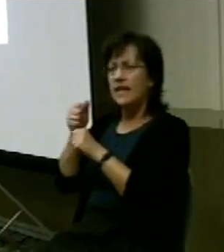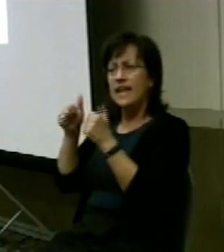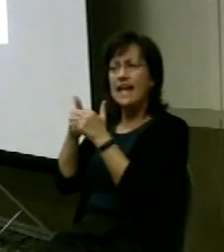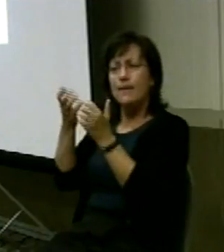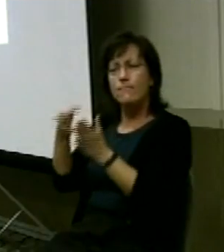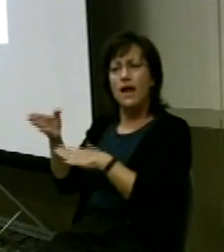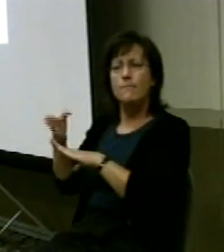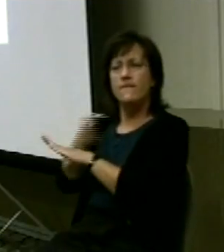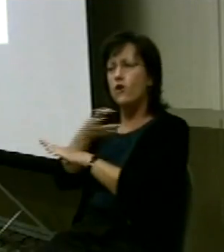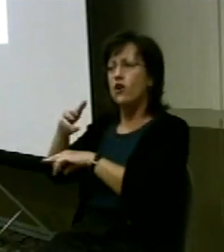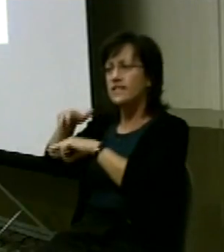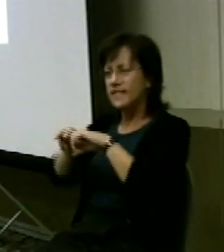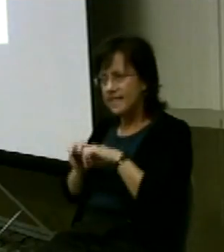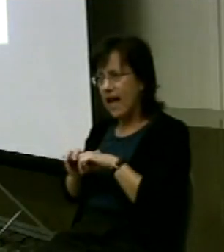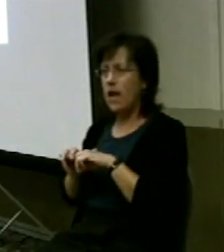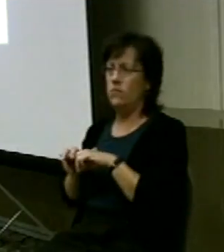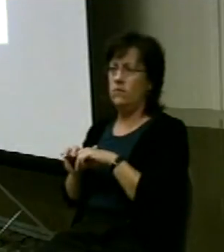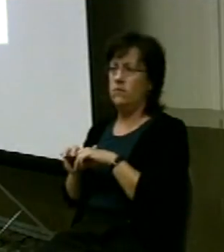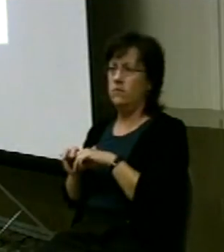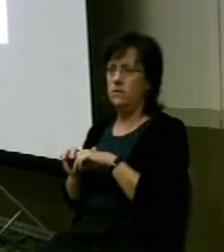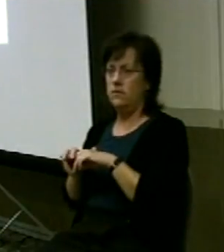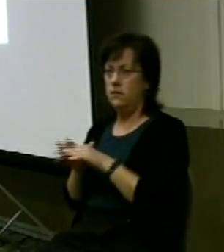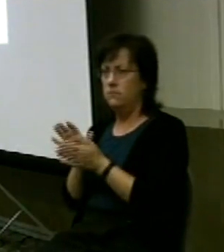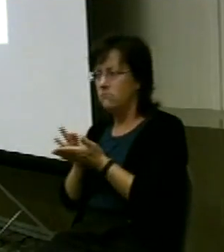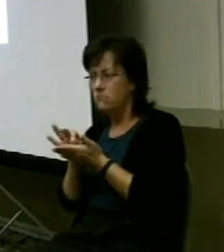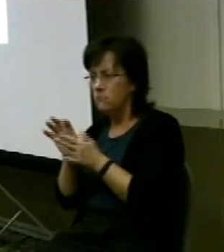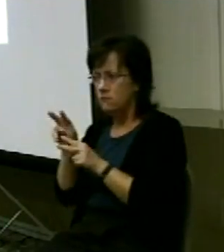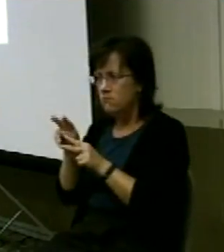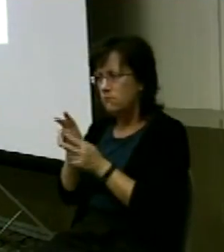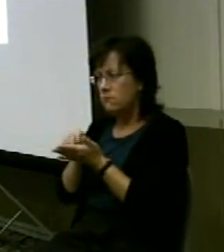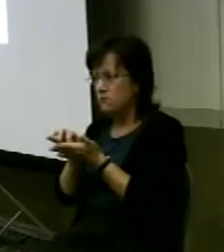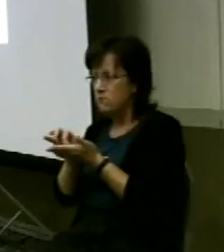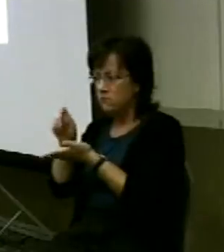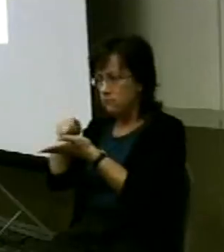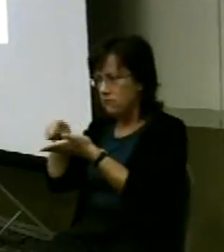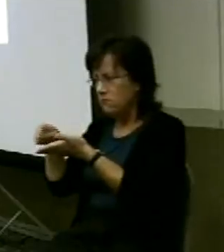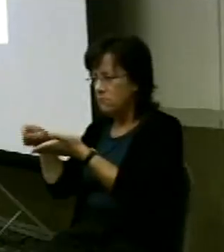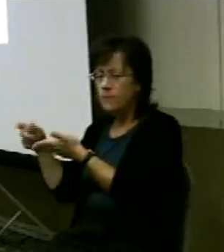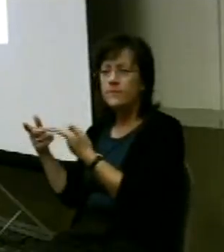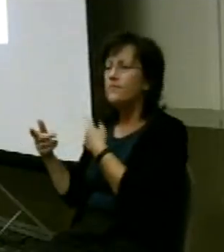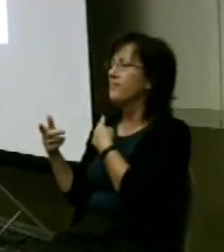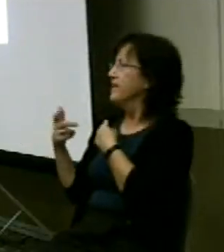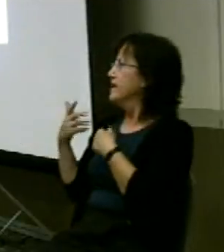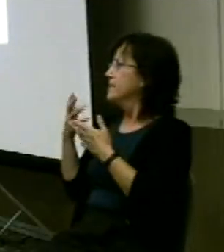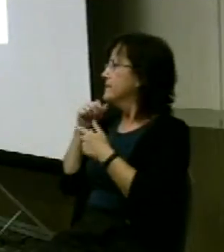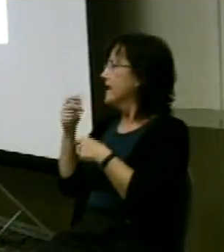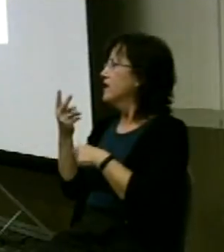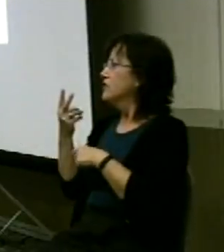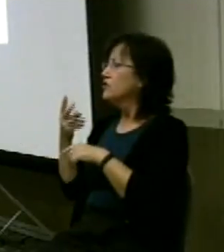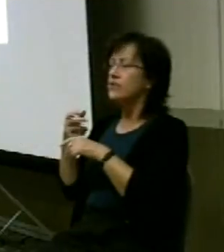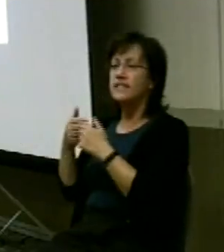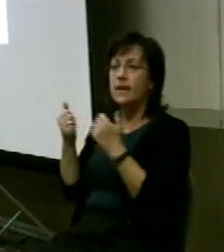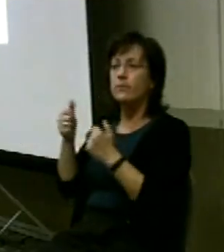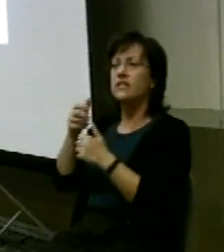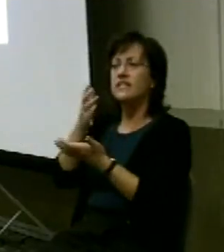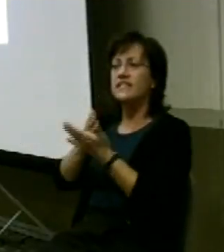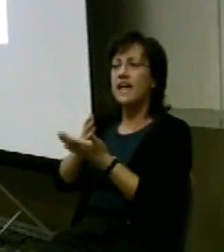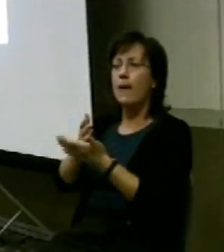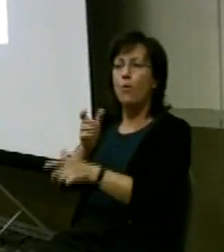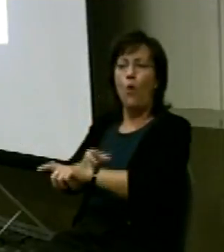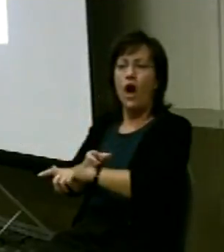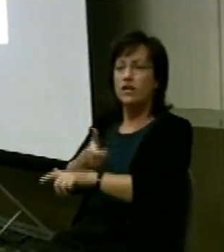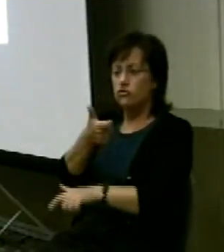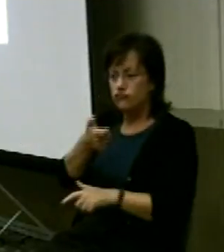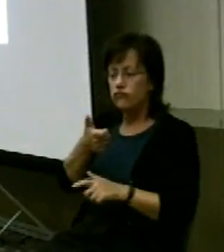before I actually sit down and stuff. And so it might not be necessarily 2 separate stopwatches. Okay, 1, 2, 3, 4, 5. But you see the child